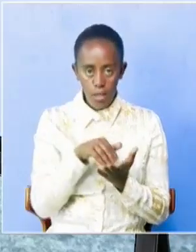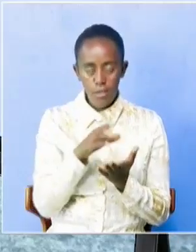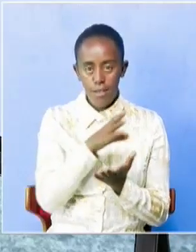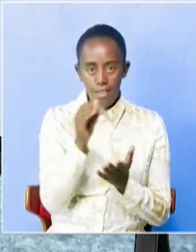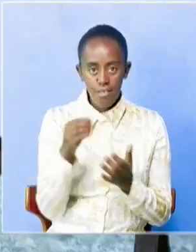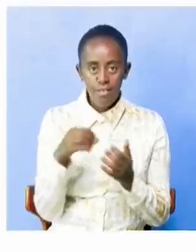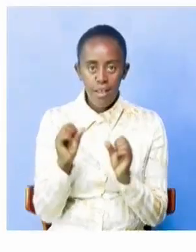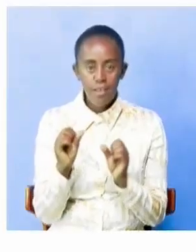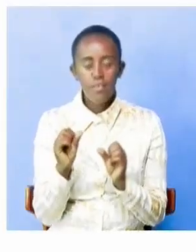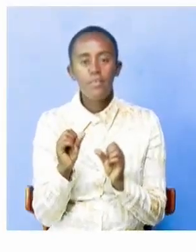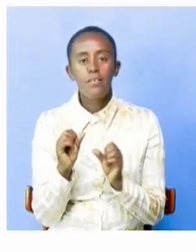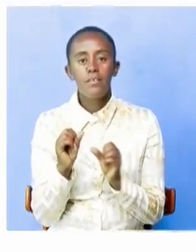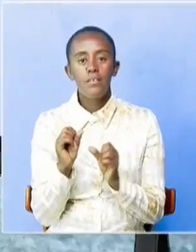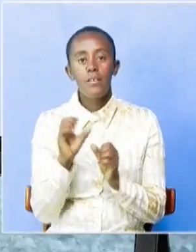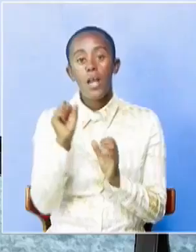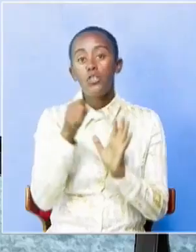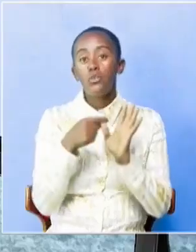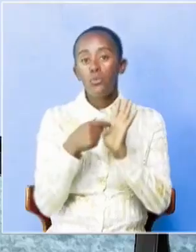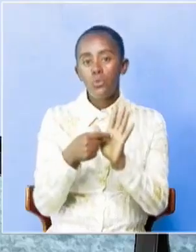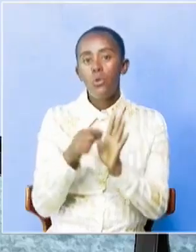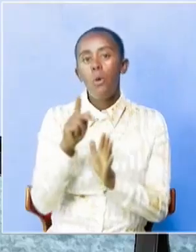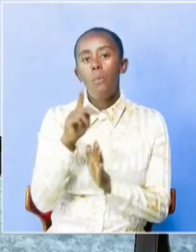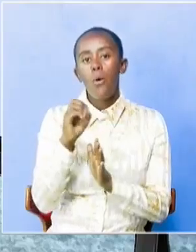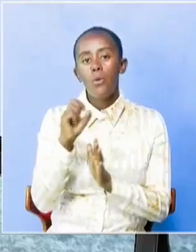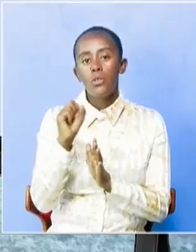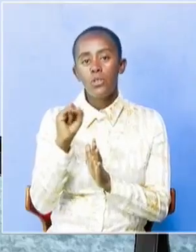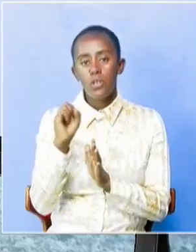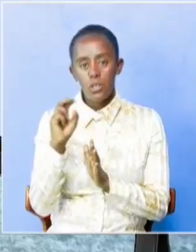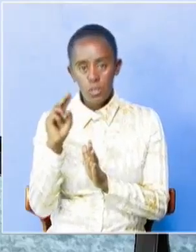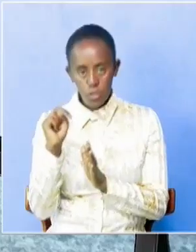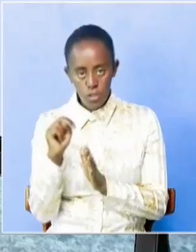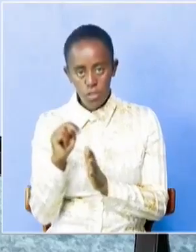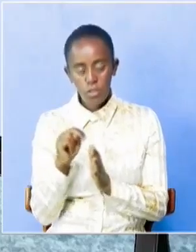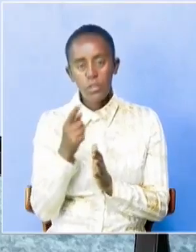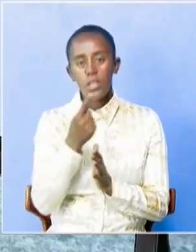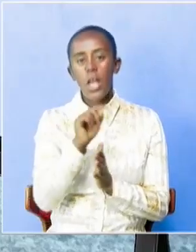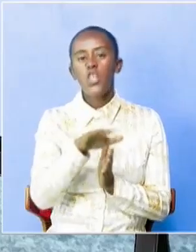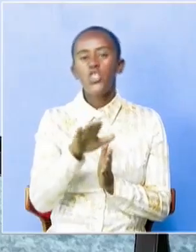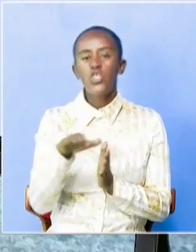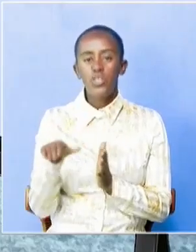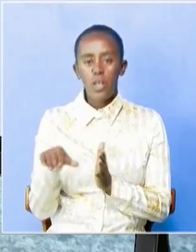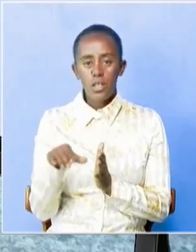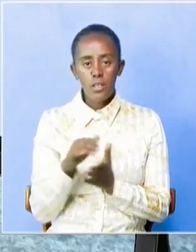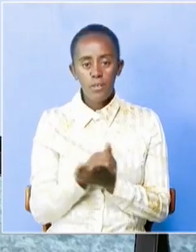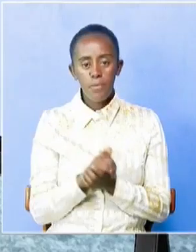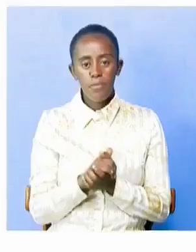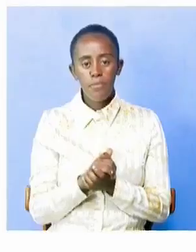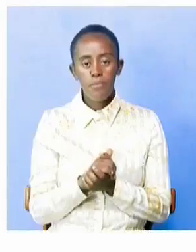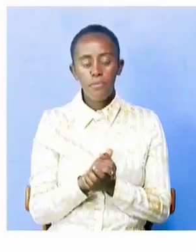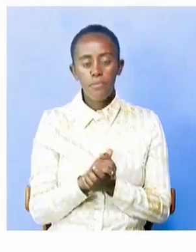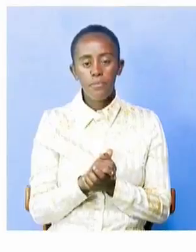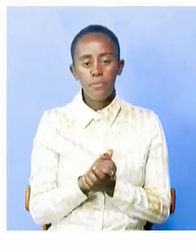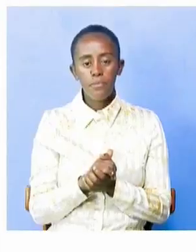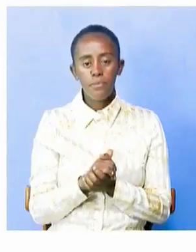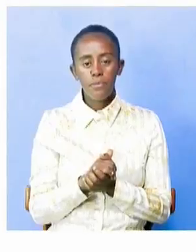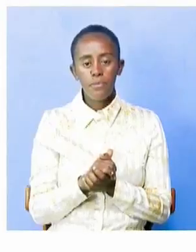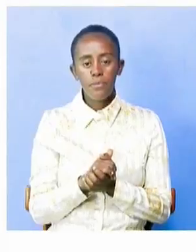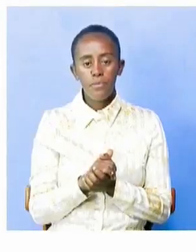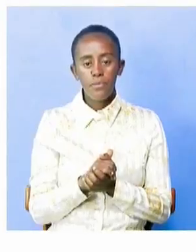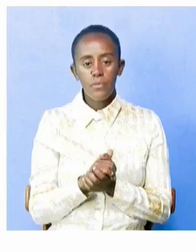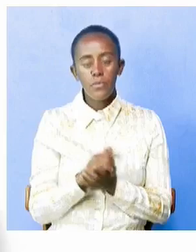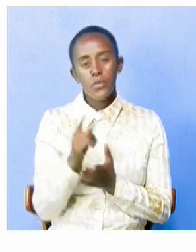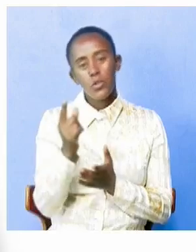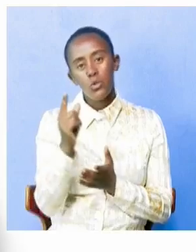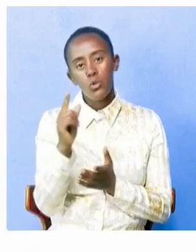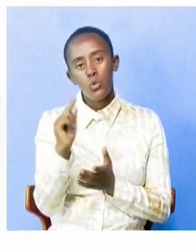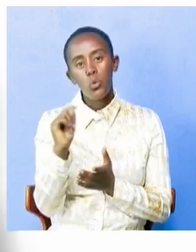then S to show possession. The children's, again, it could be bedroom or